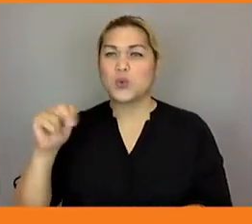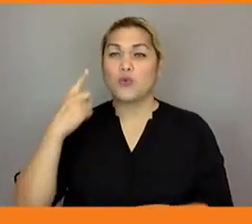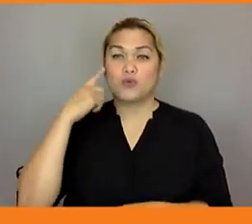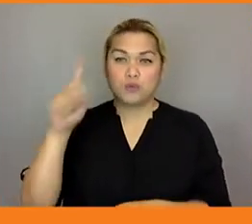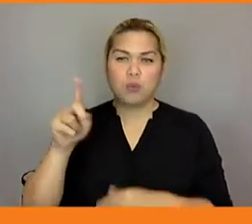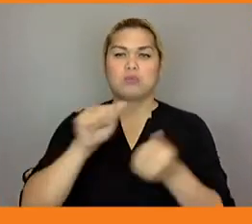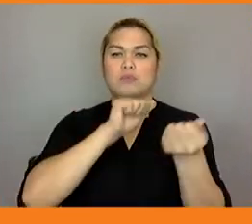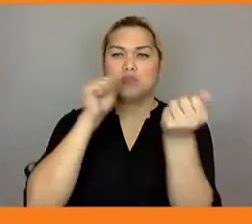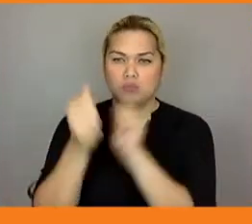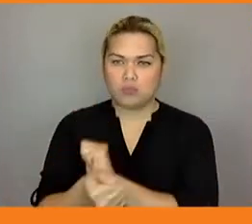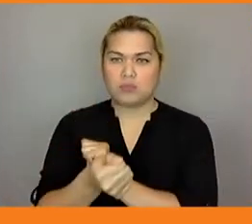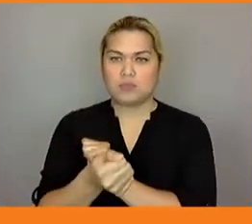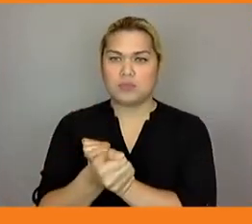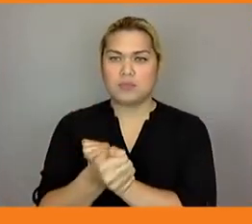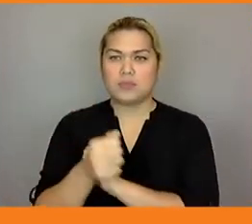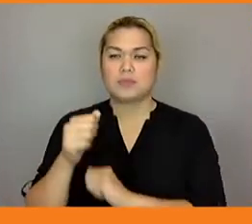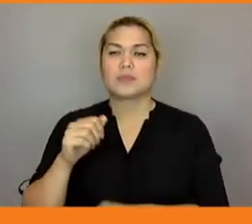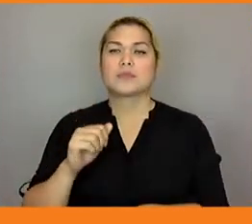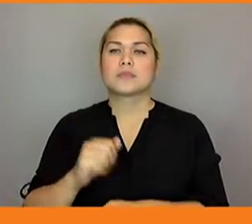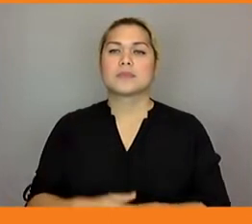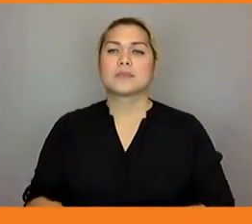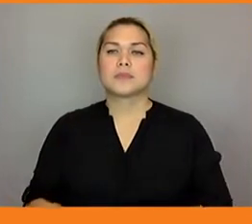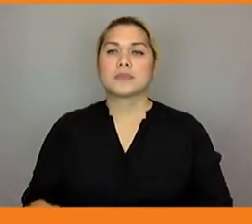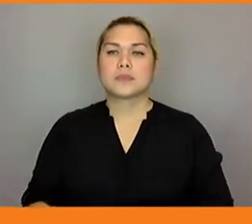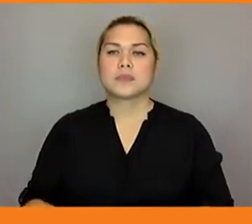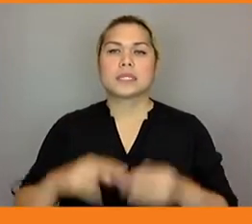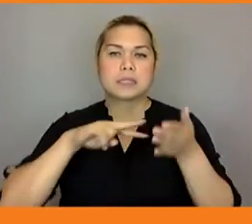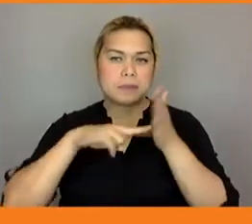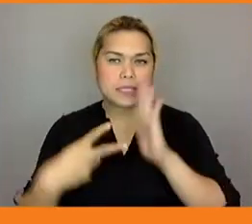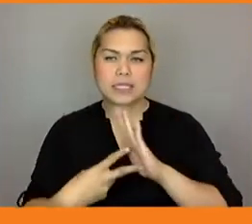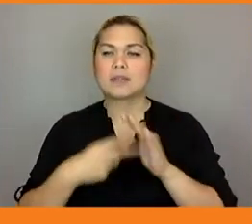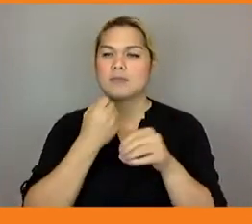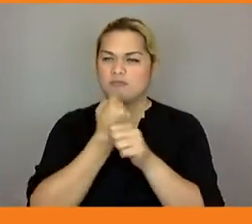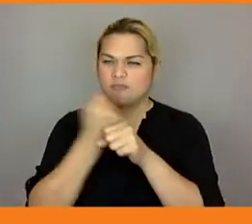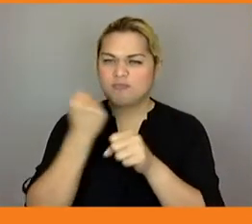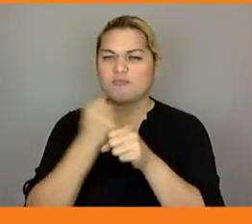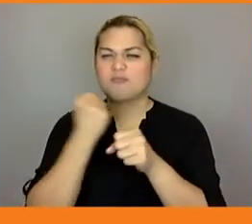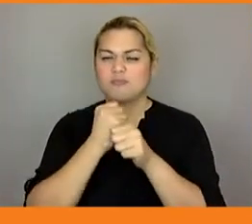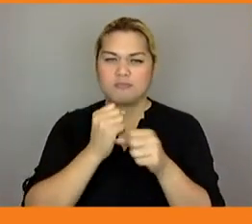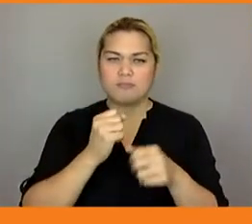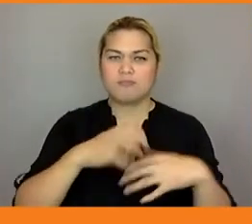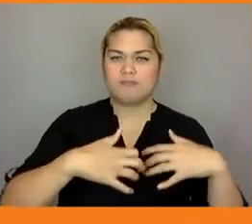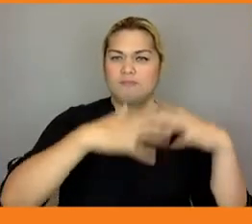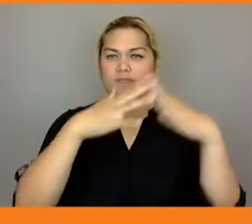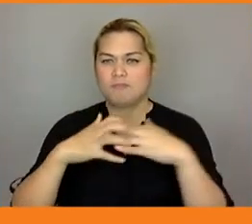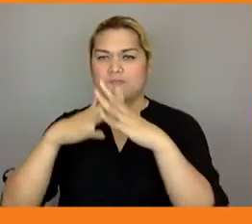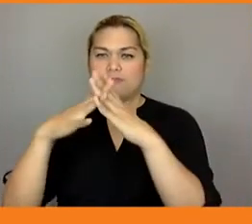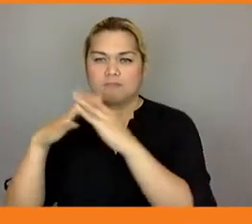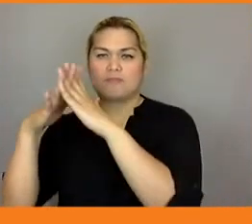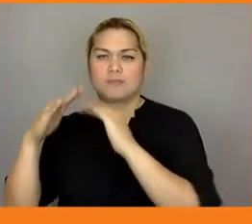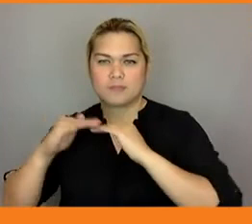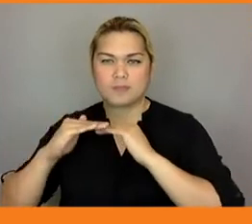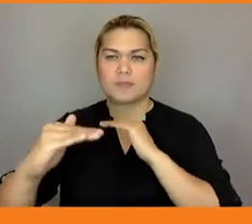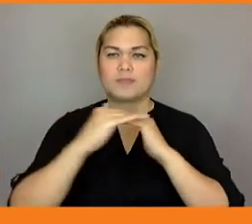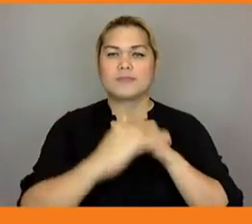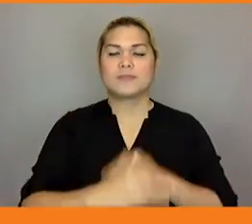the resilience of this region as well. Thank you. Thank you, Mr. President, and thank you, Lagi, for your question.